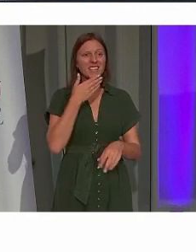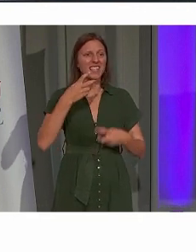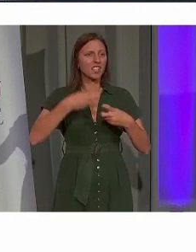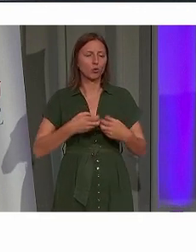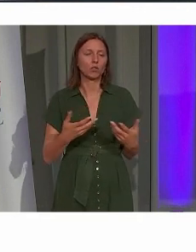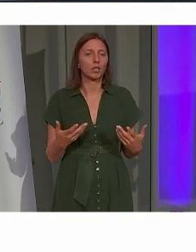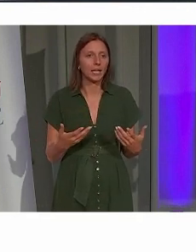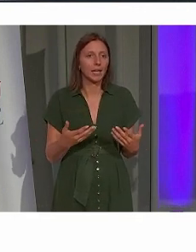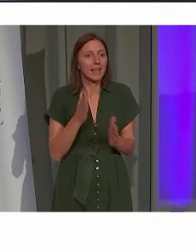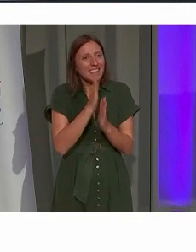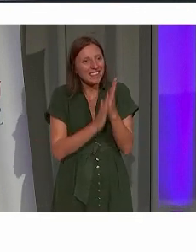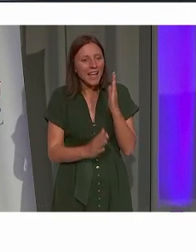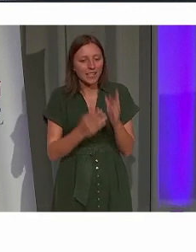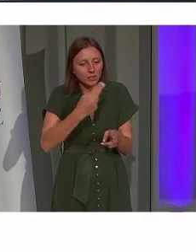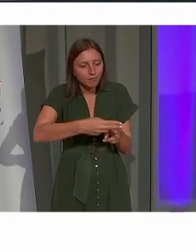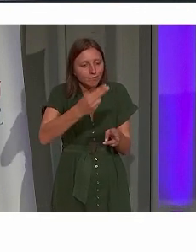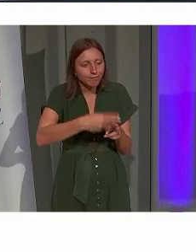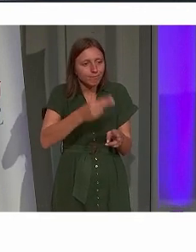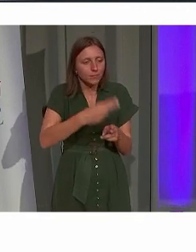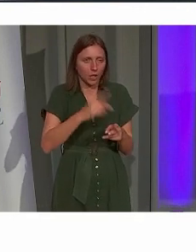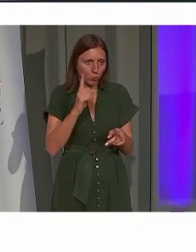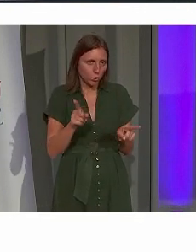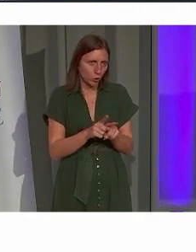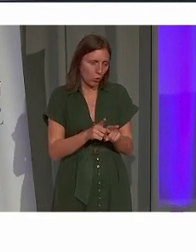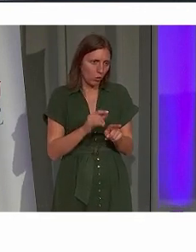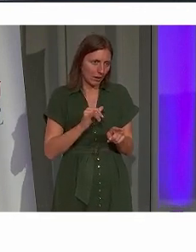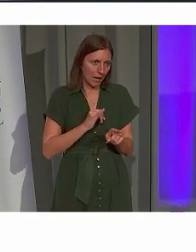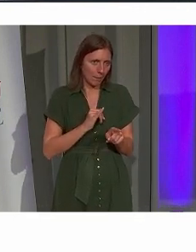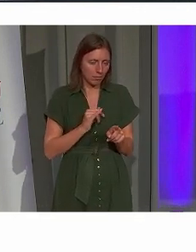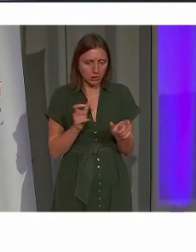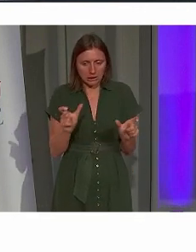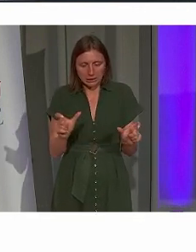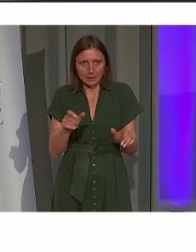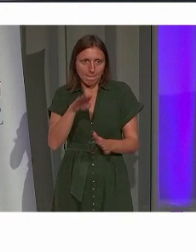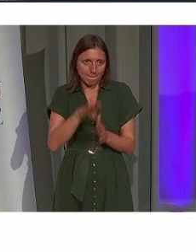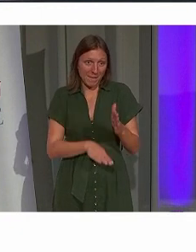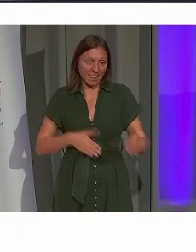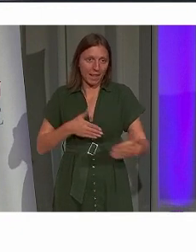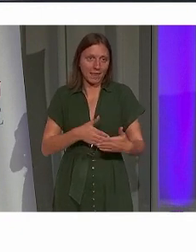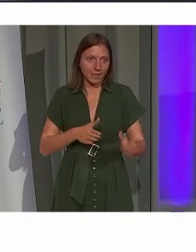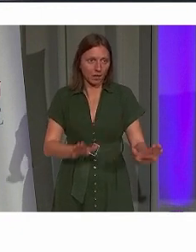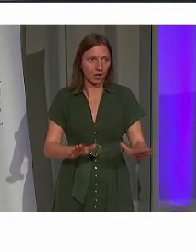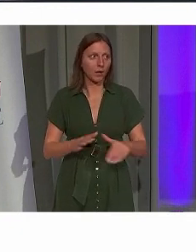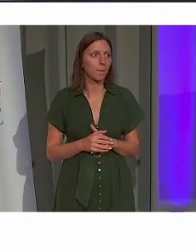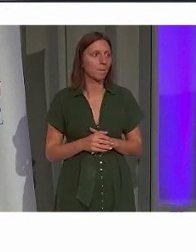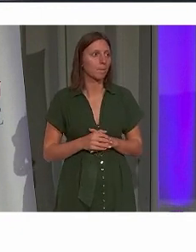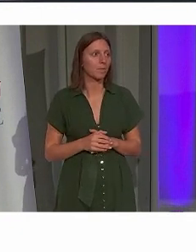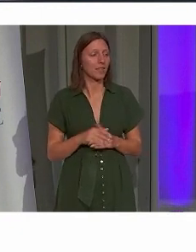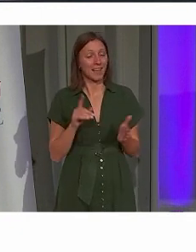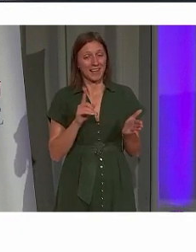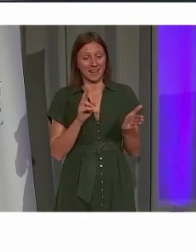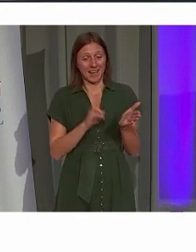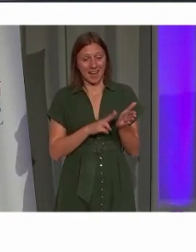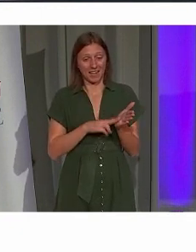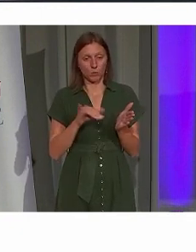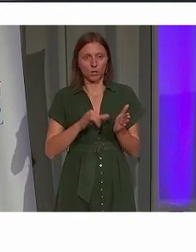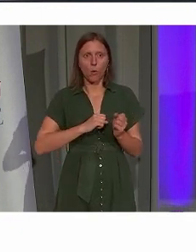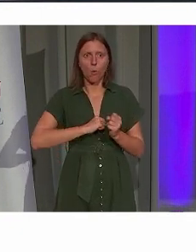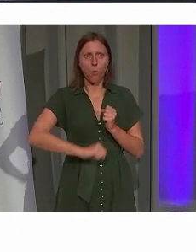have an accessible train station in a year. No, also during the works, you have to